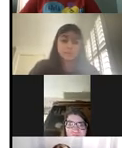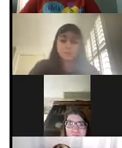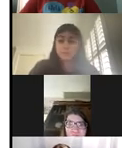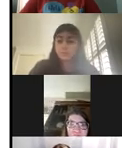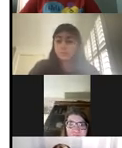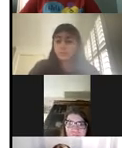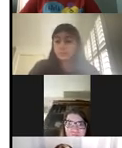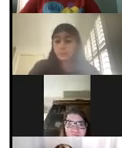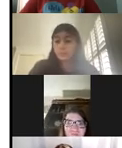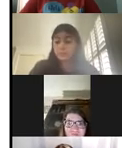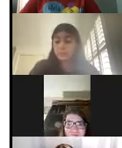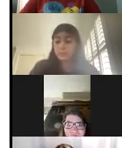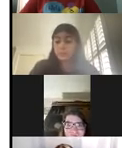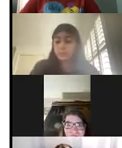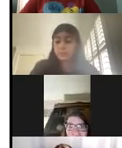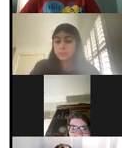sponsor, Wave Healthcare today,